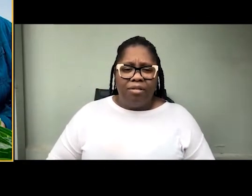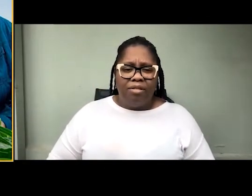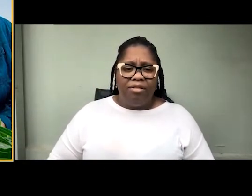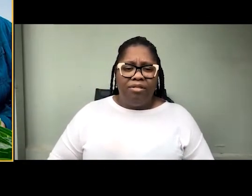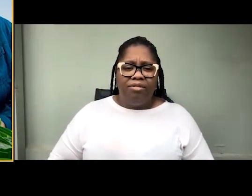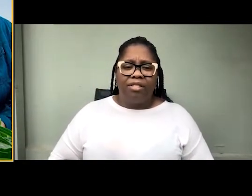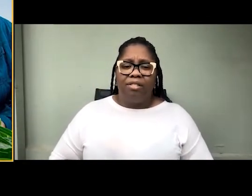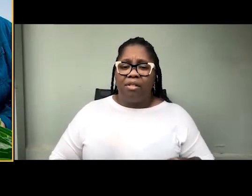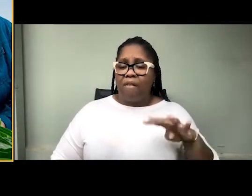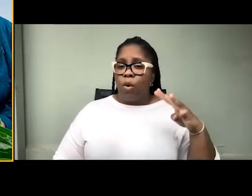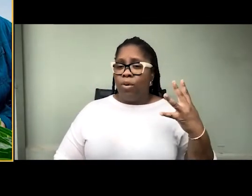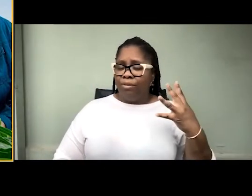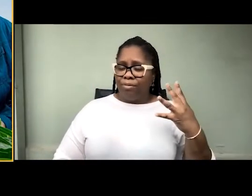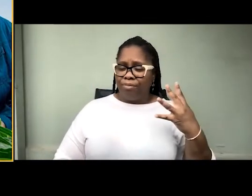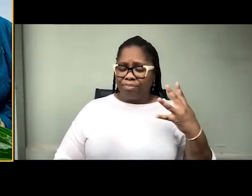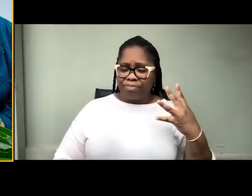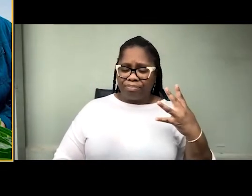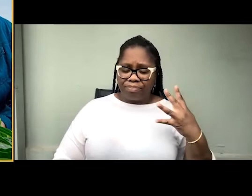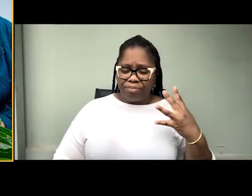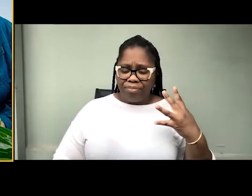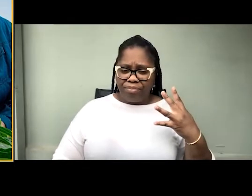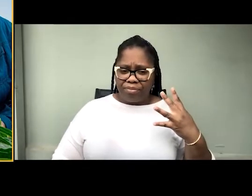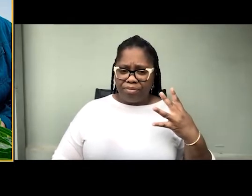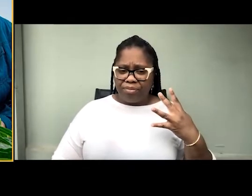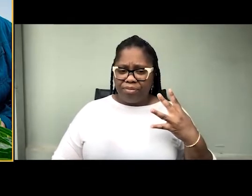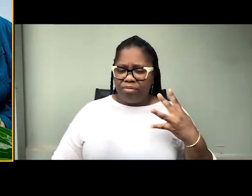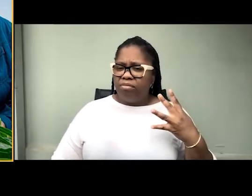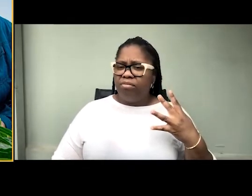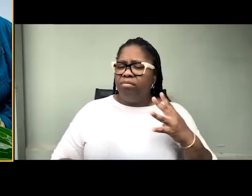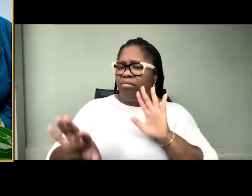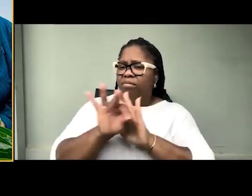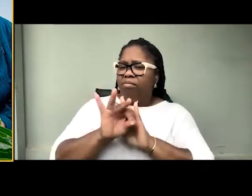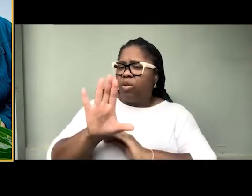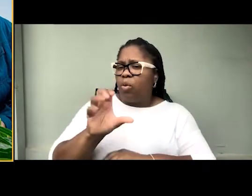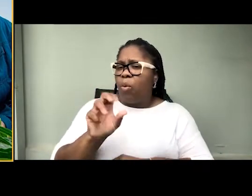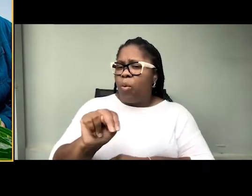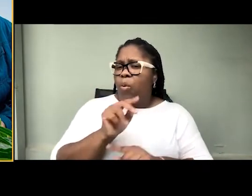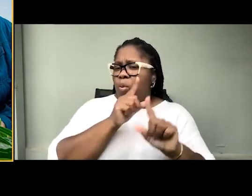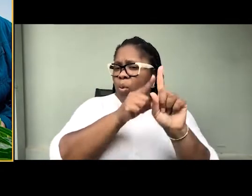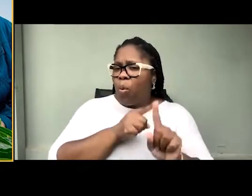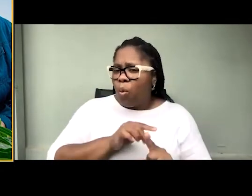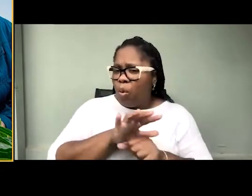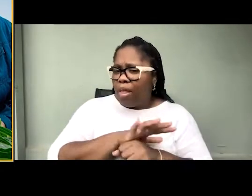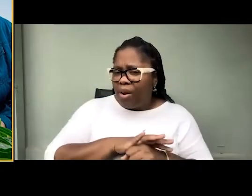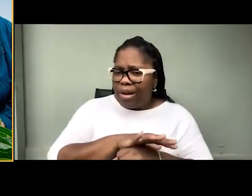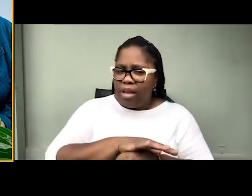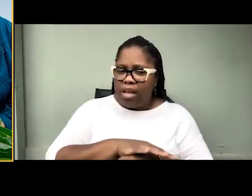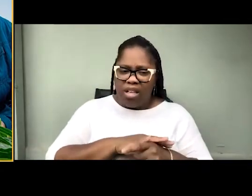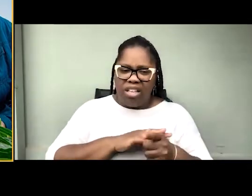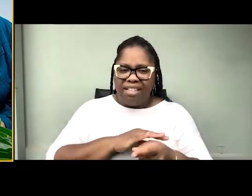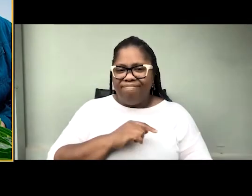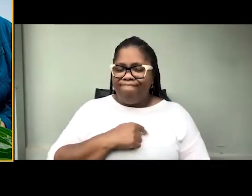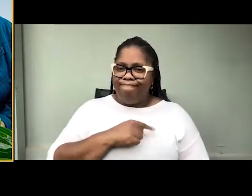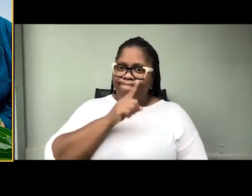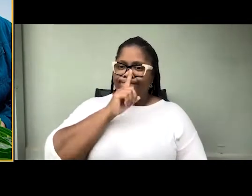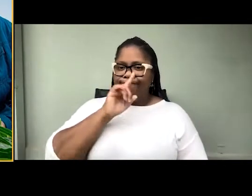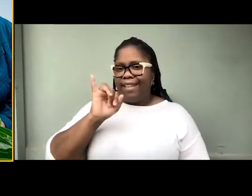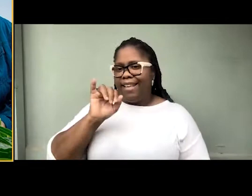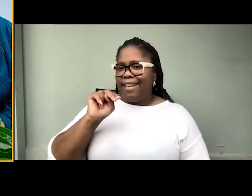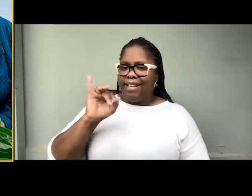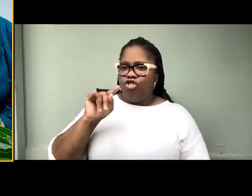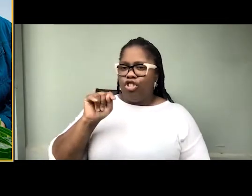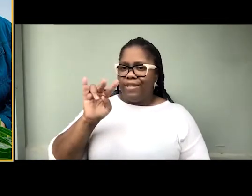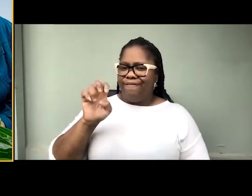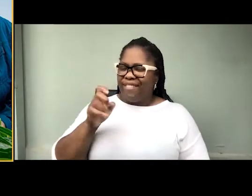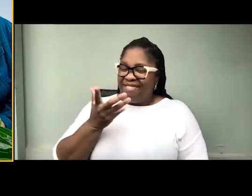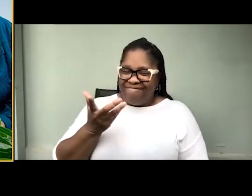Play 4 is to select your own goal area for implementation. I wish this didn't say initiatives because you're going to make up your own